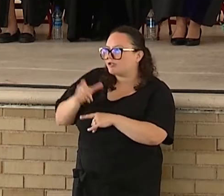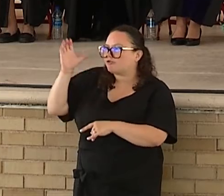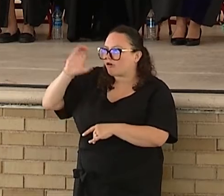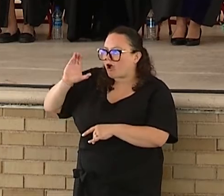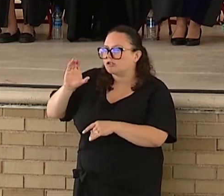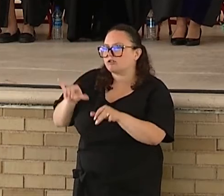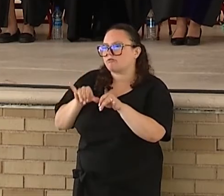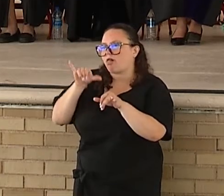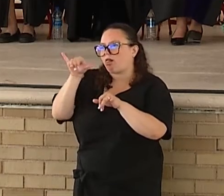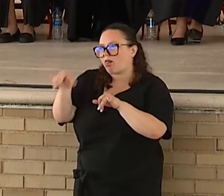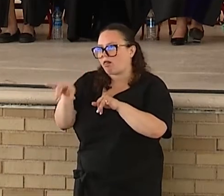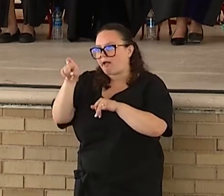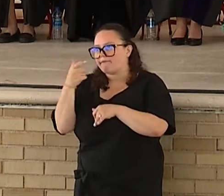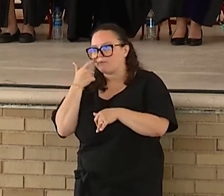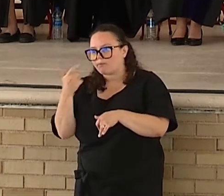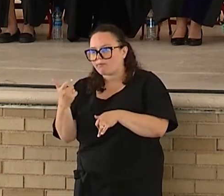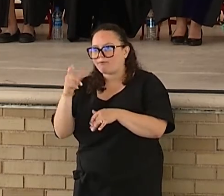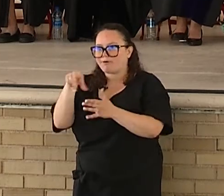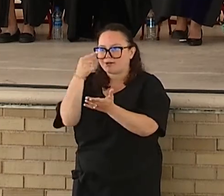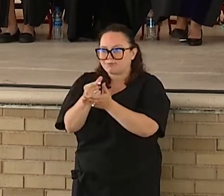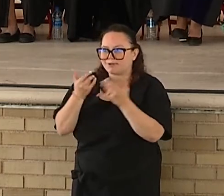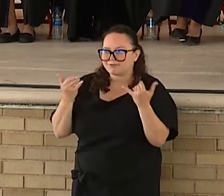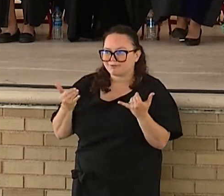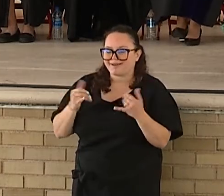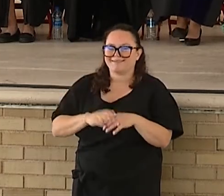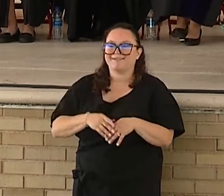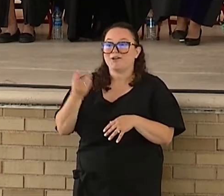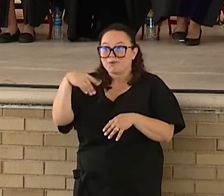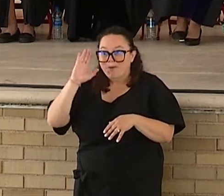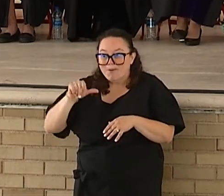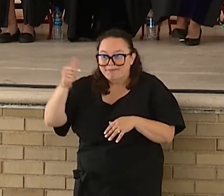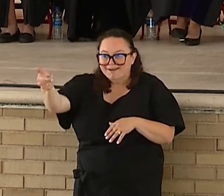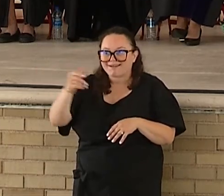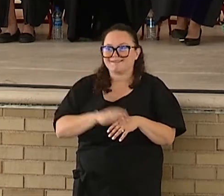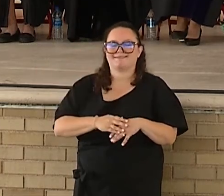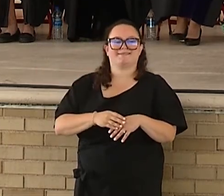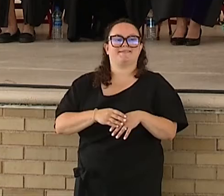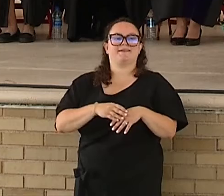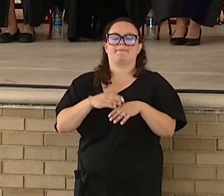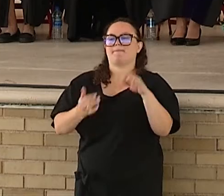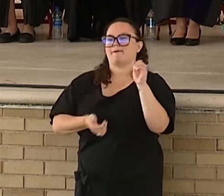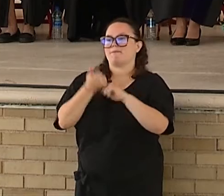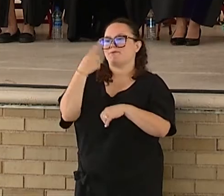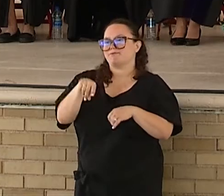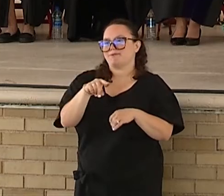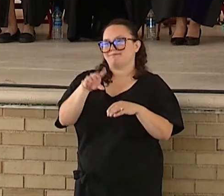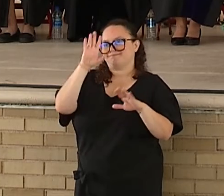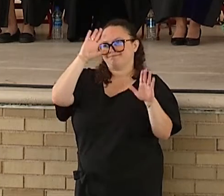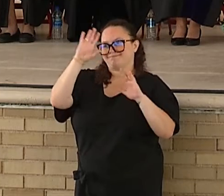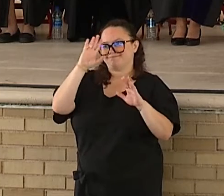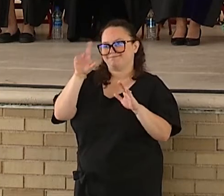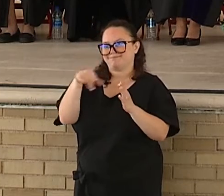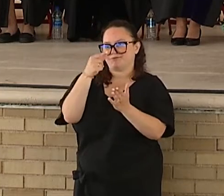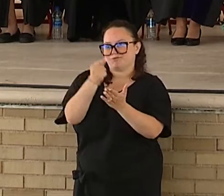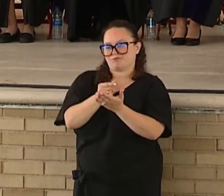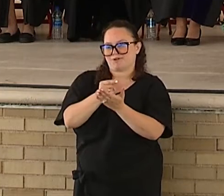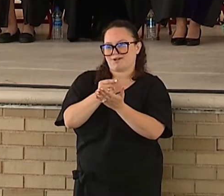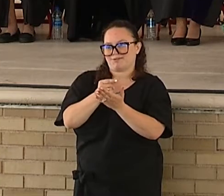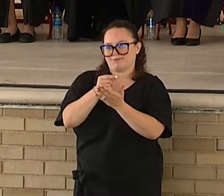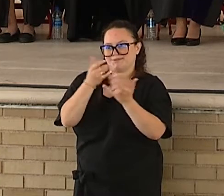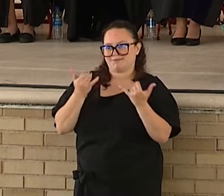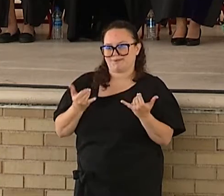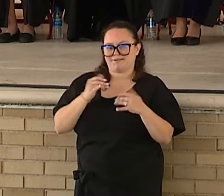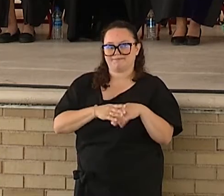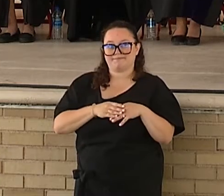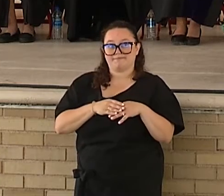out. And siblings, you're going to get your chance. But most of all, to the graduates. First and foremost, let me congratulate each and